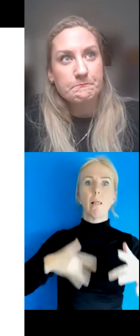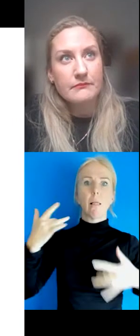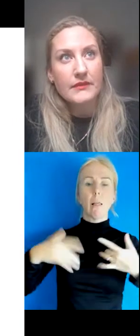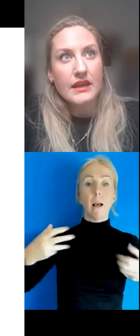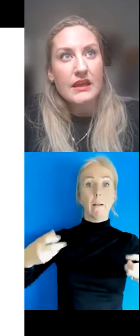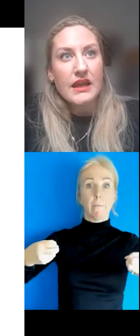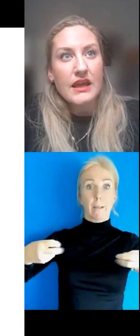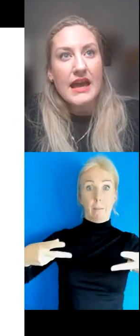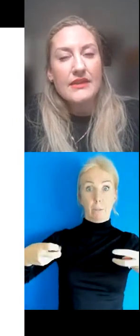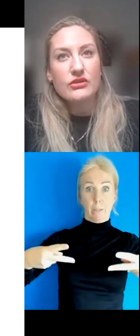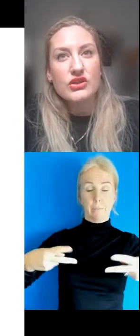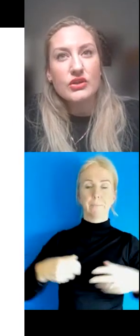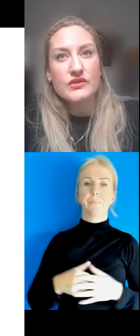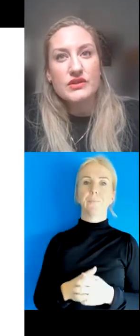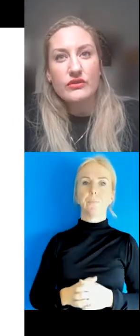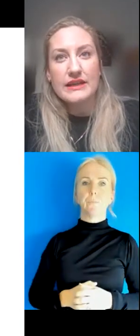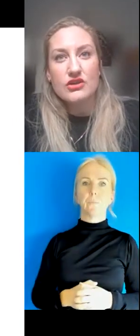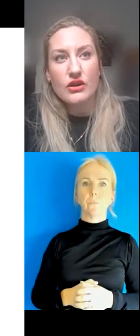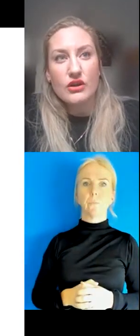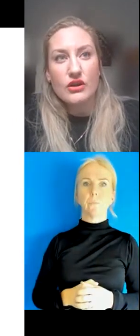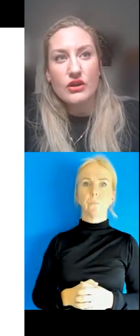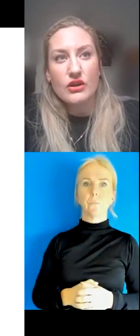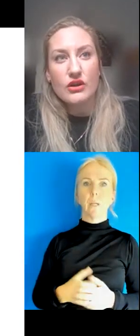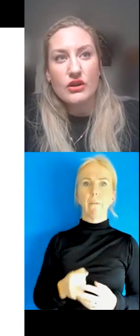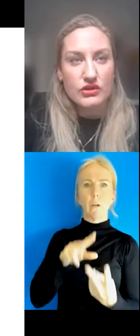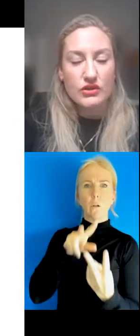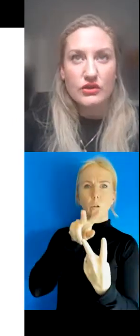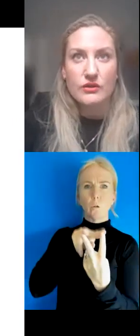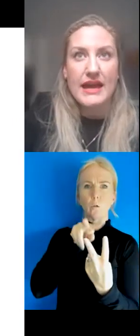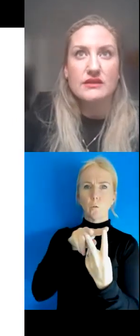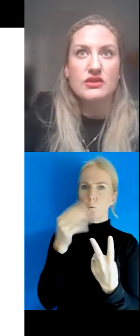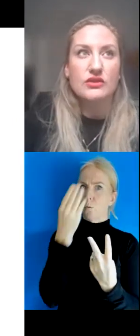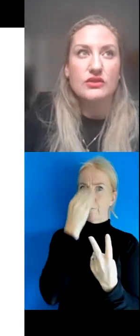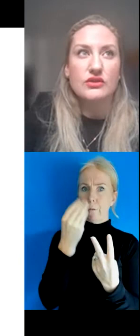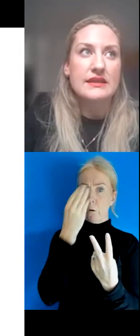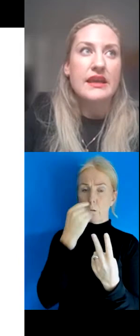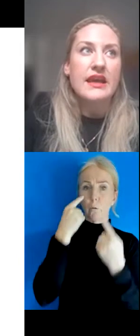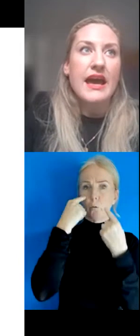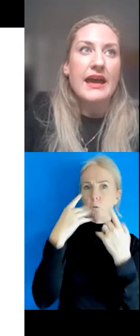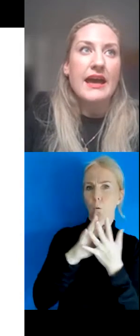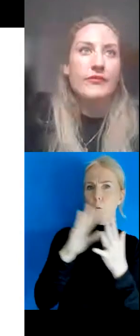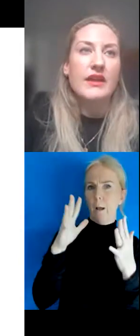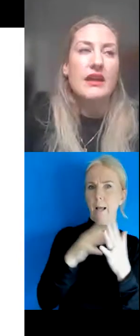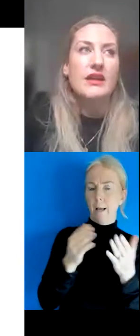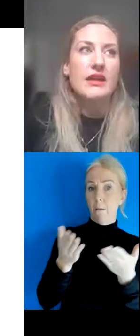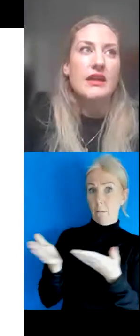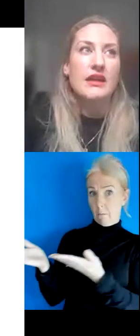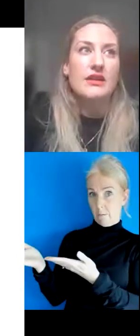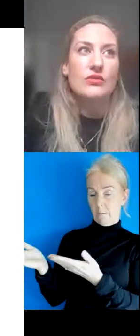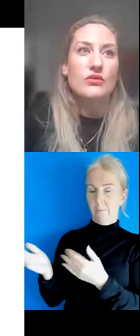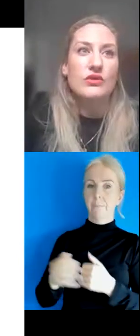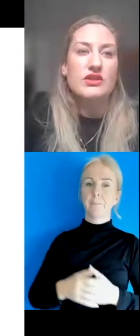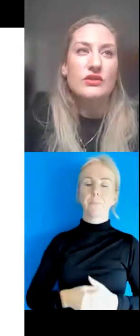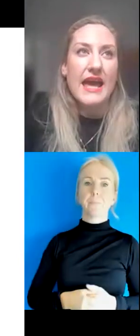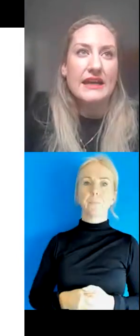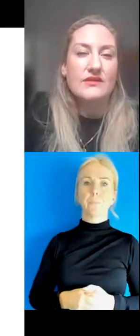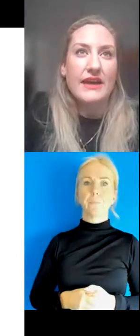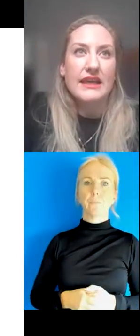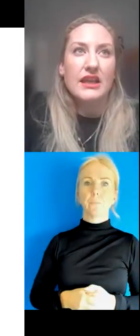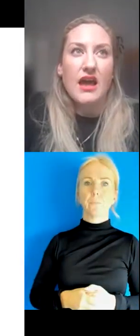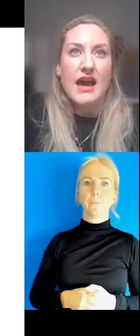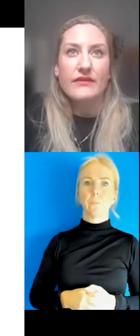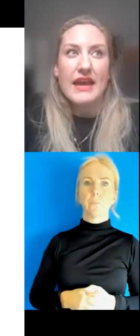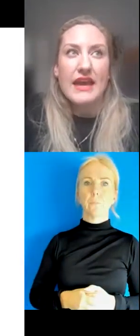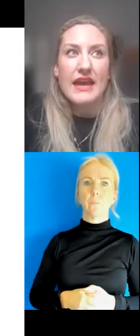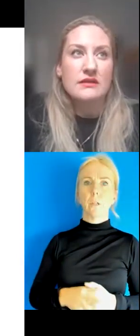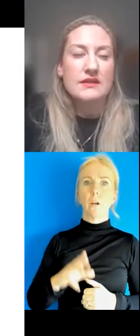session. There are two screenshots that also show you how to do this. In order to